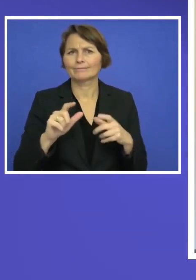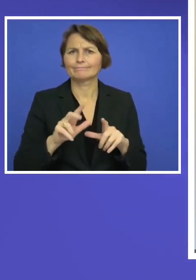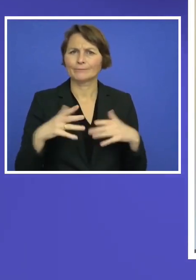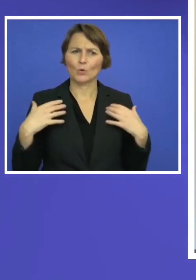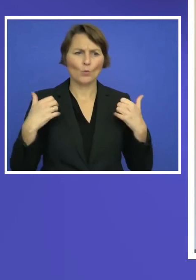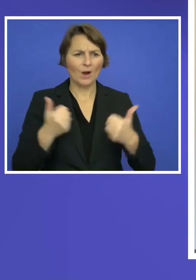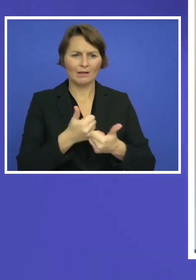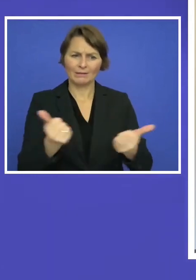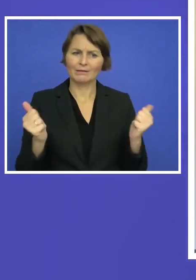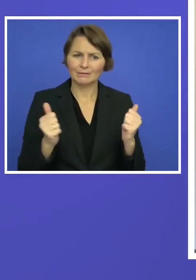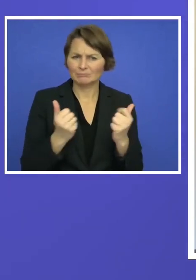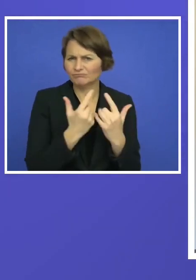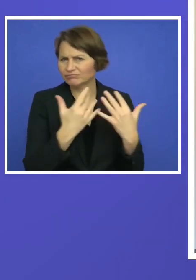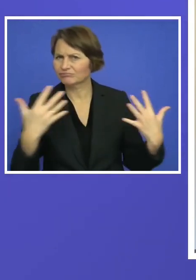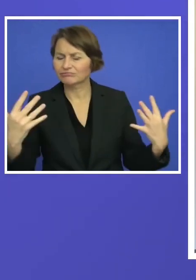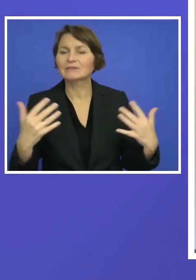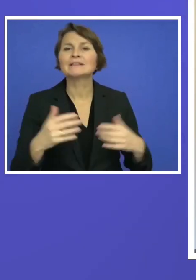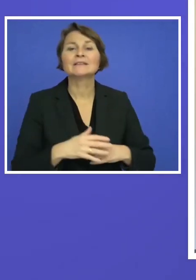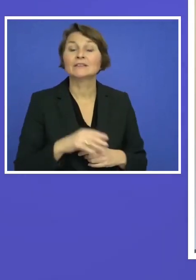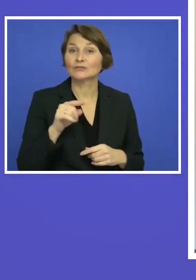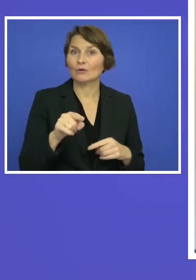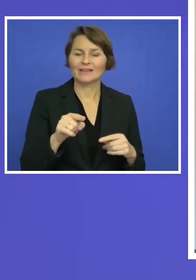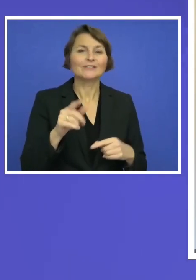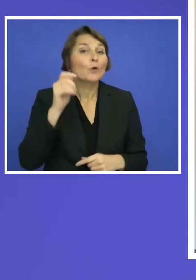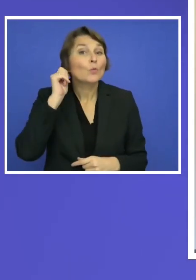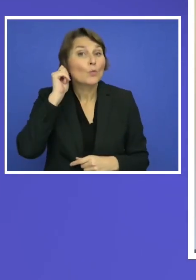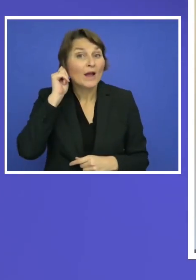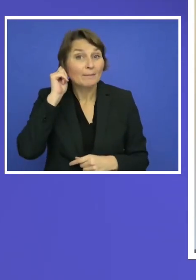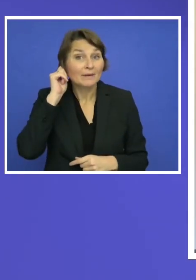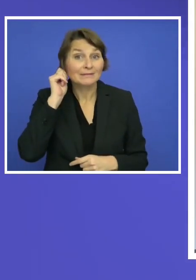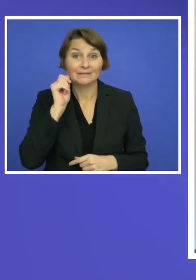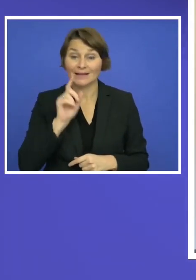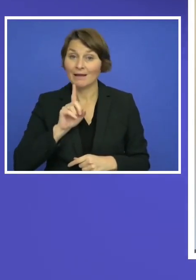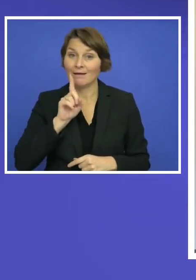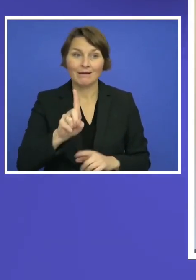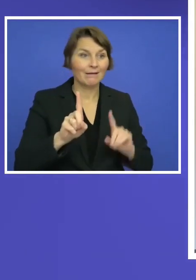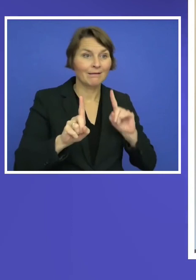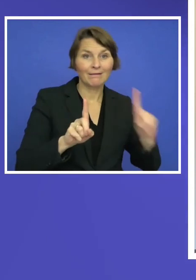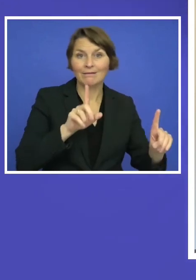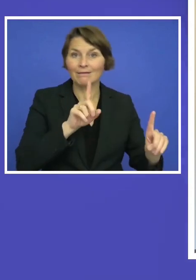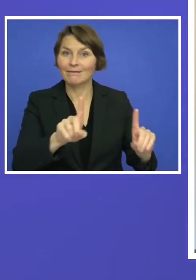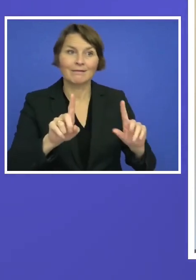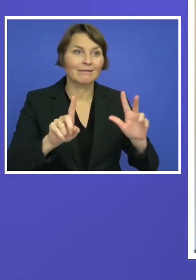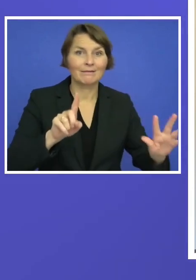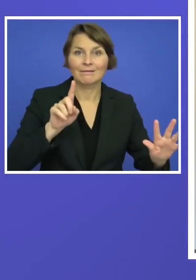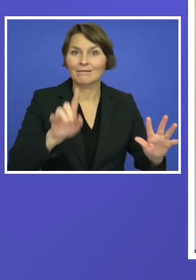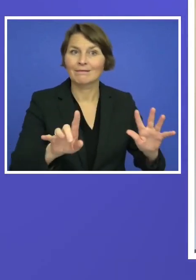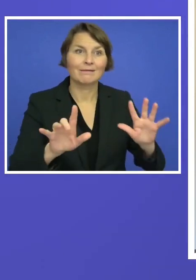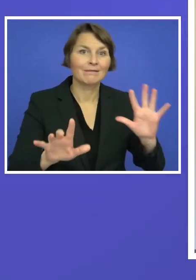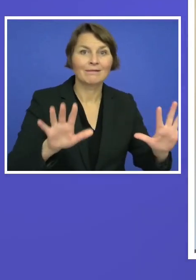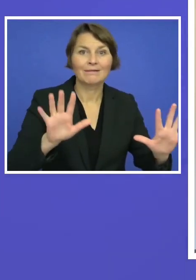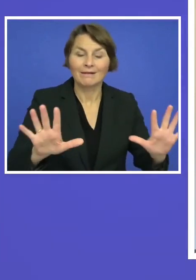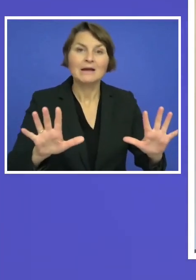these platforms, driving the agenda. Once agreed was the ministerial conference in Cairo,